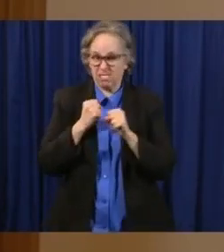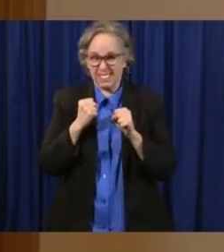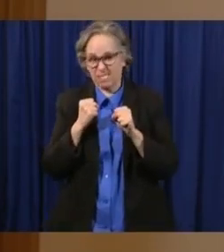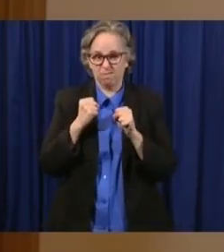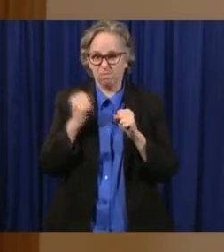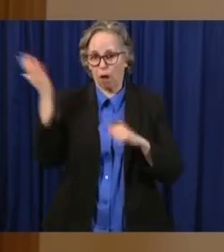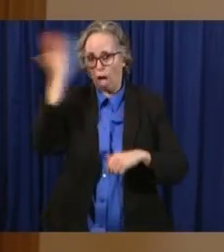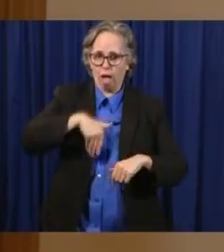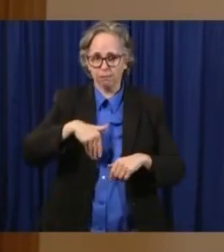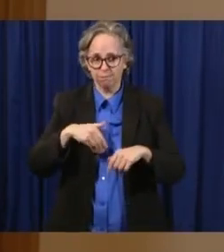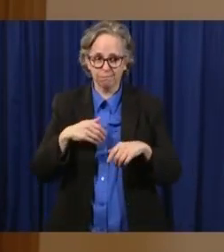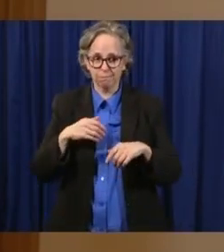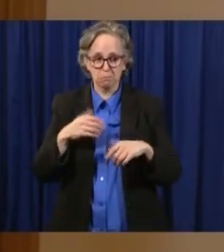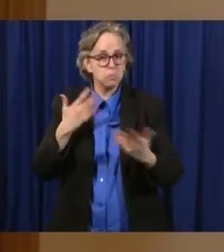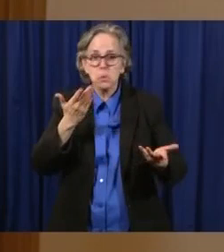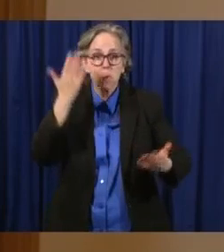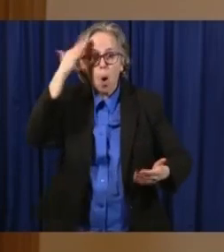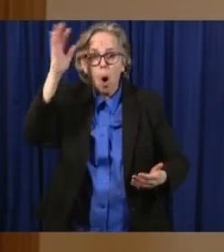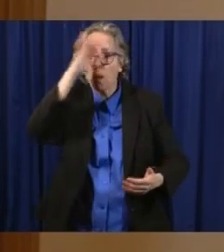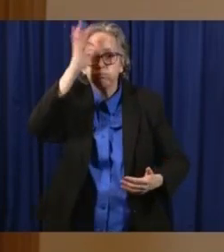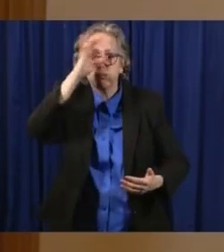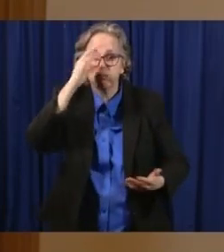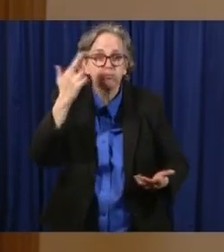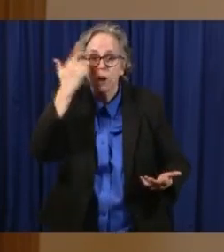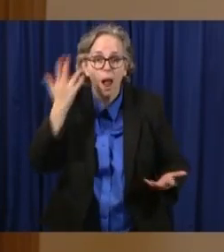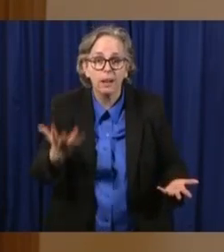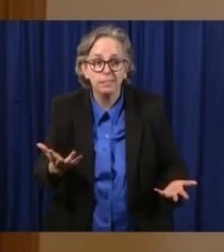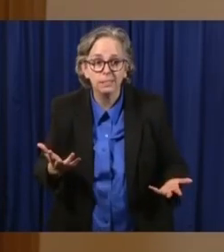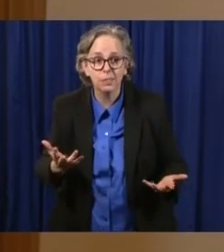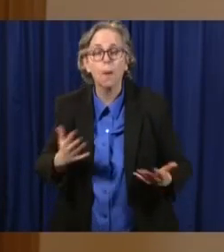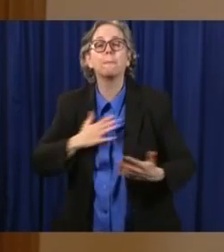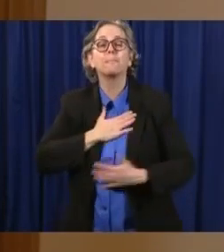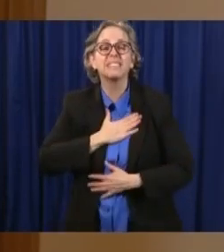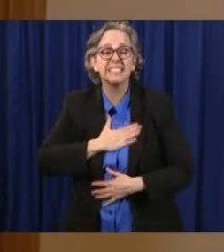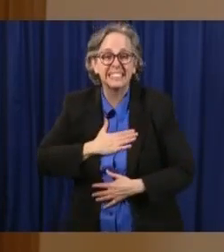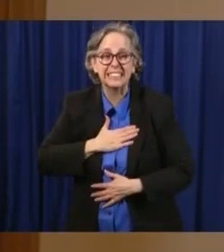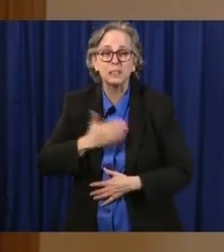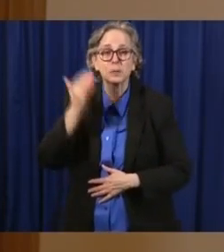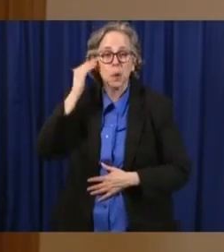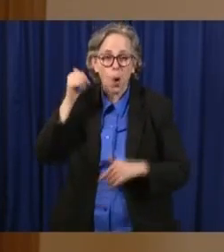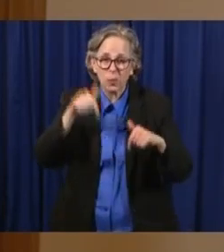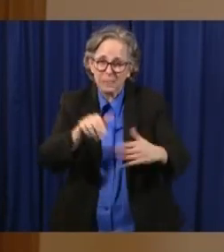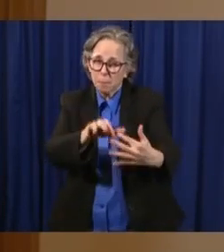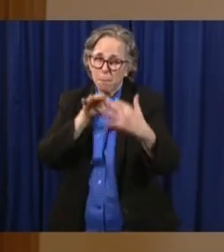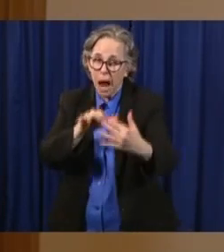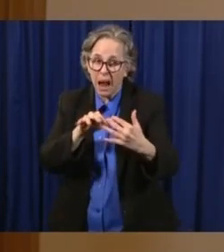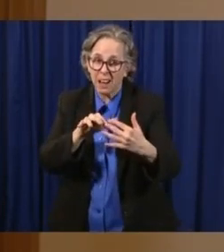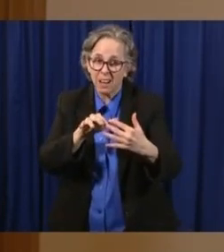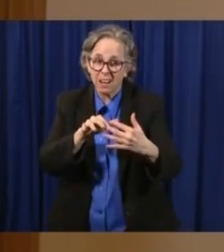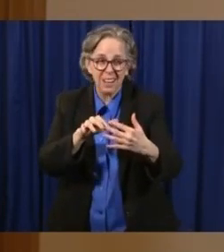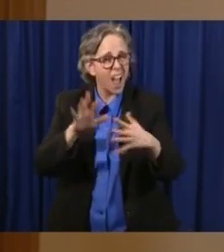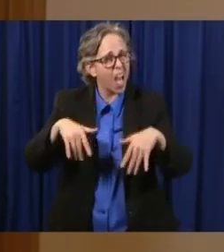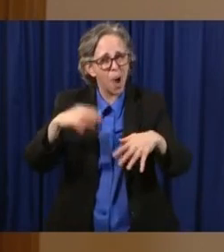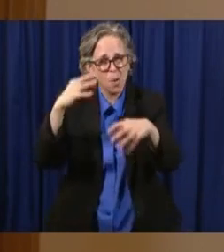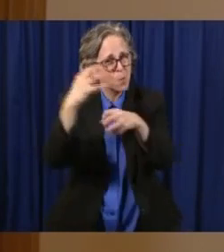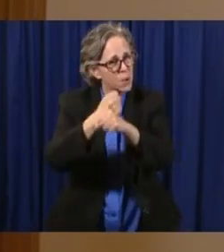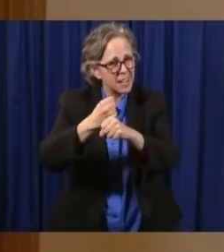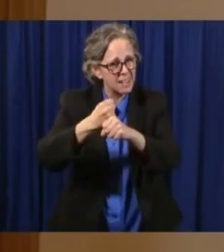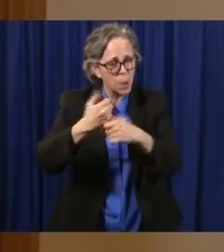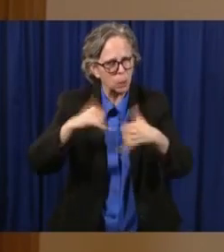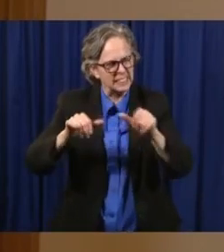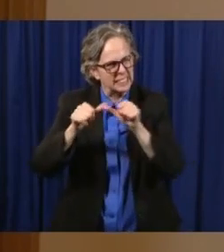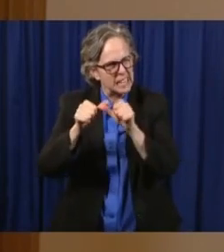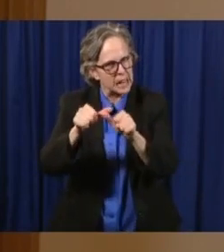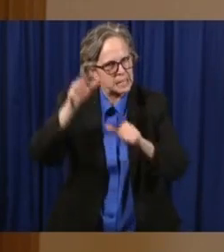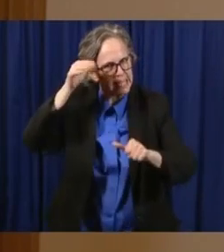battle. Please, please, please, this battle is ongoing. And this is to all my friends out there on the front lines, risking their